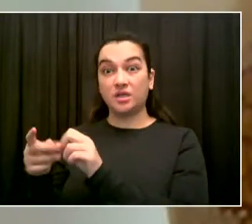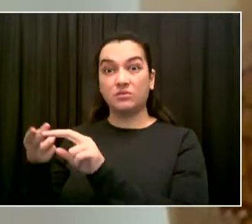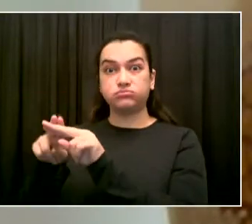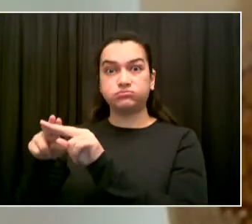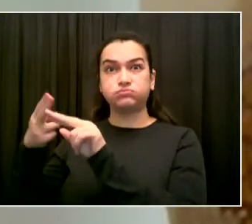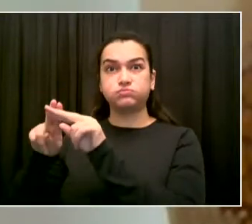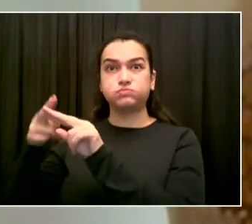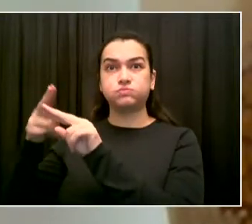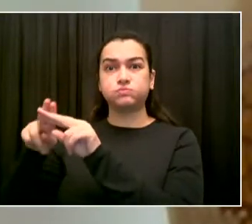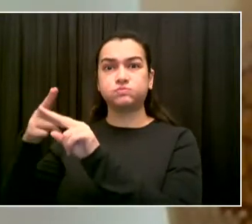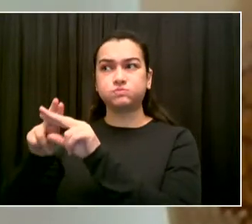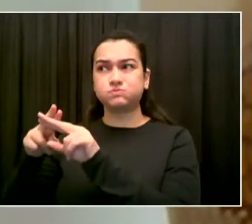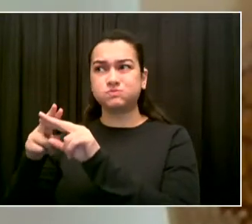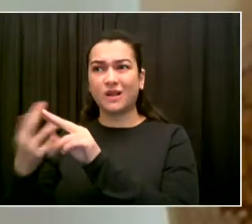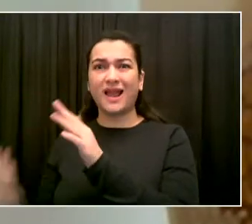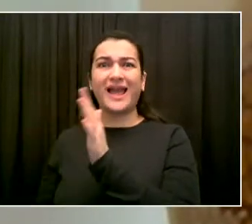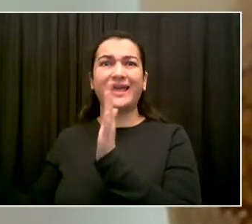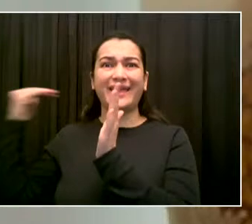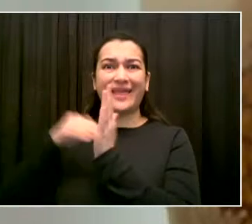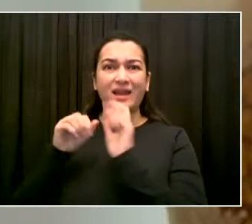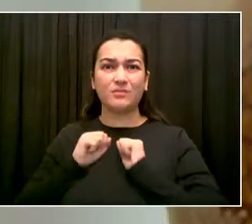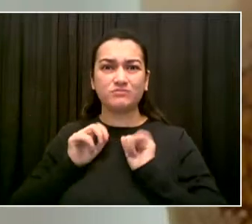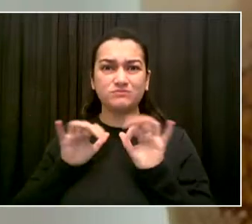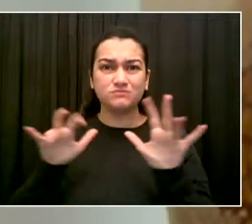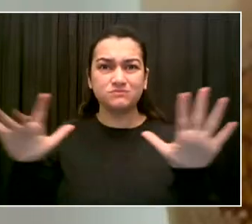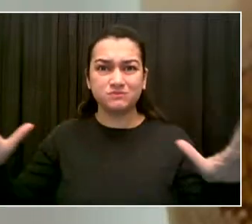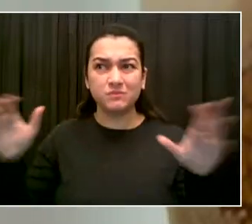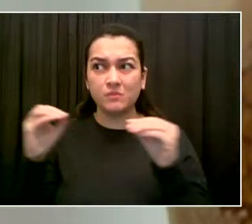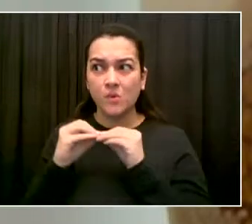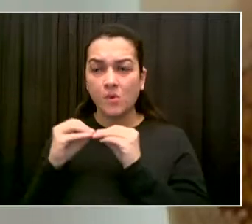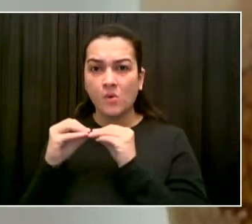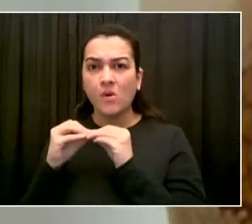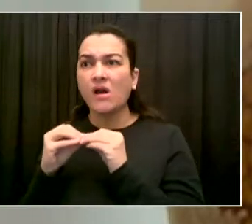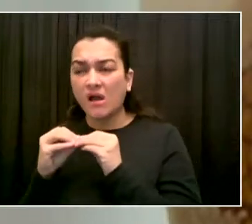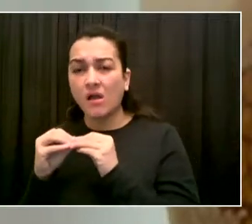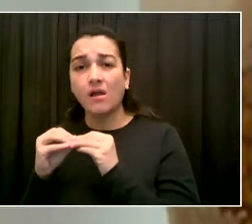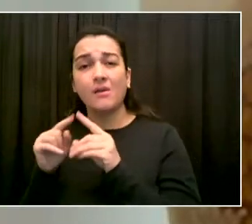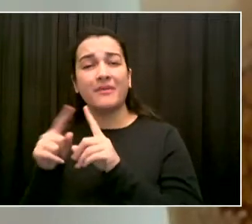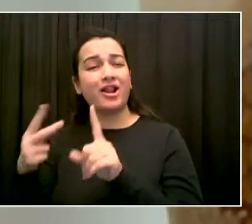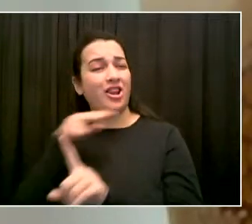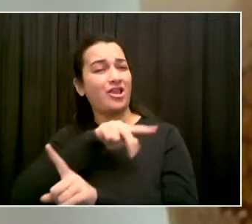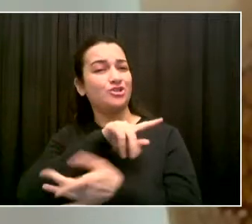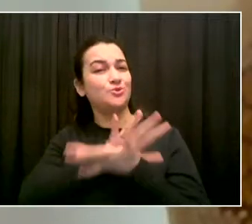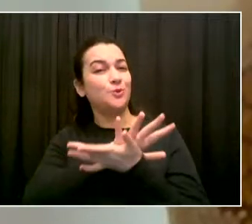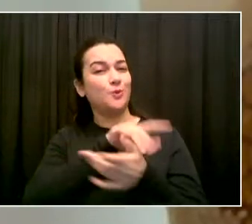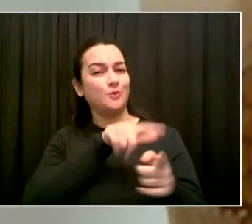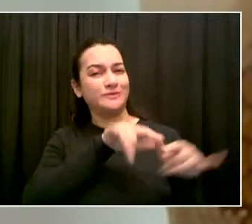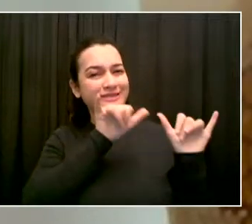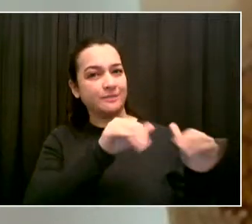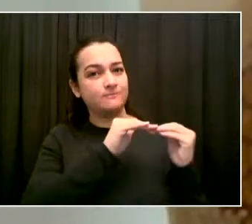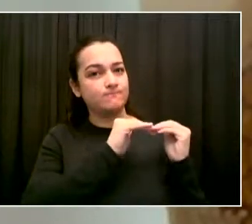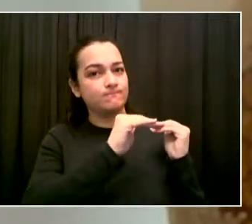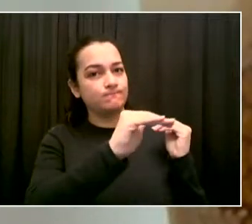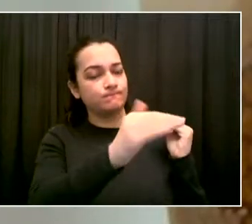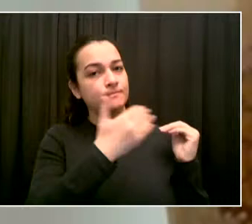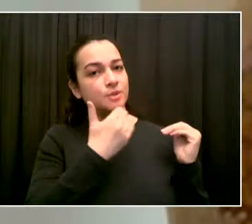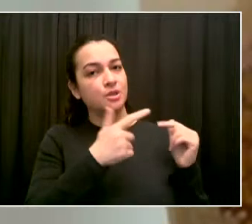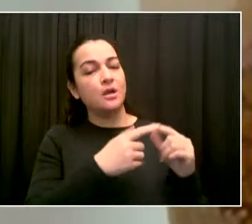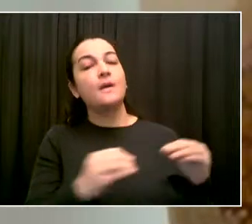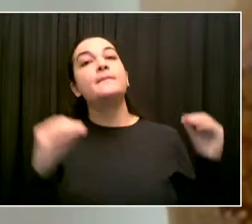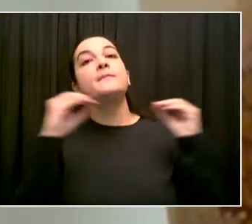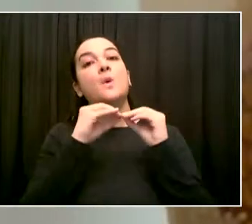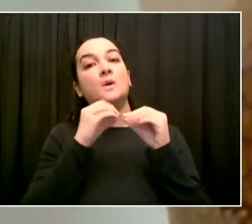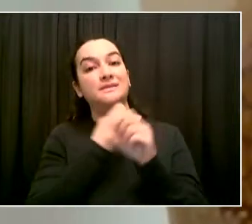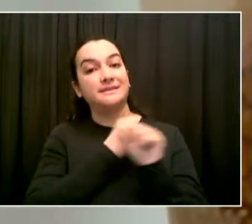And I think it's because we adopted this gold standard approach at the beginning of the year. Now, what this change allows us to do is to end the